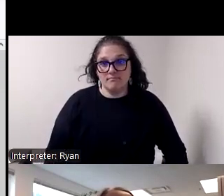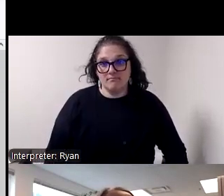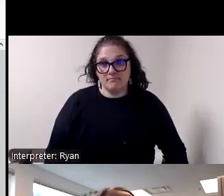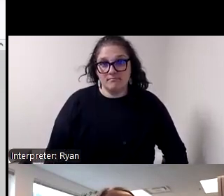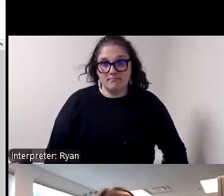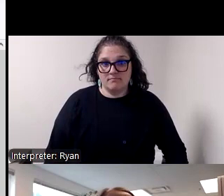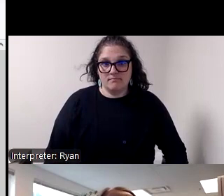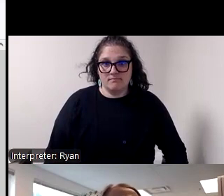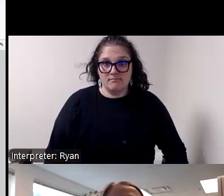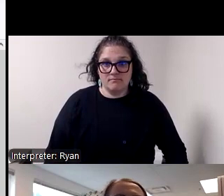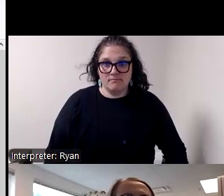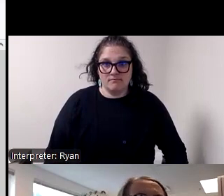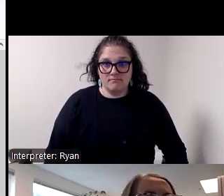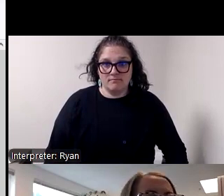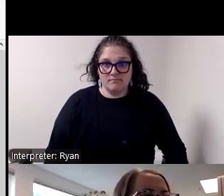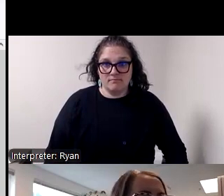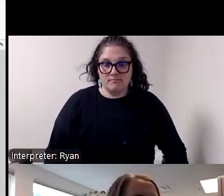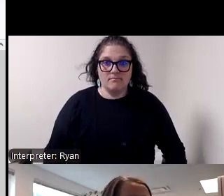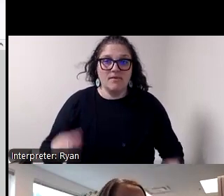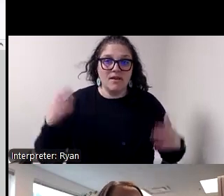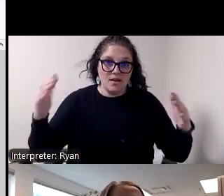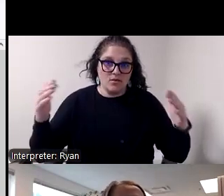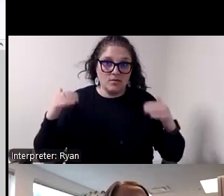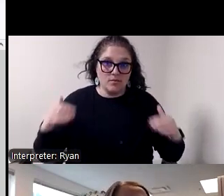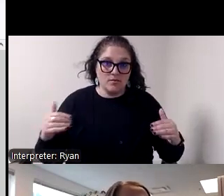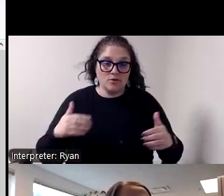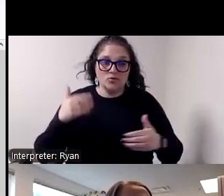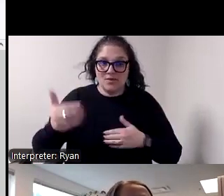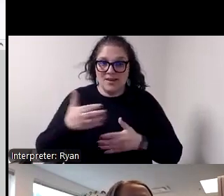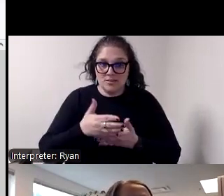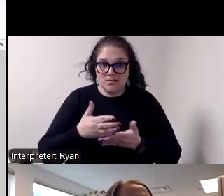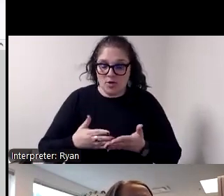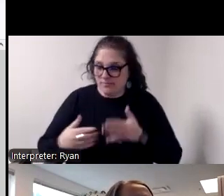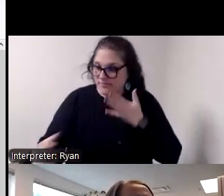So we can go ahead and move on to the next part.